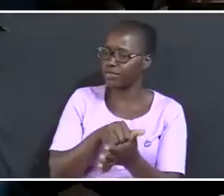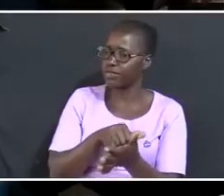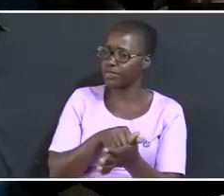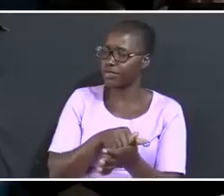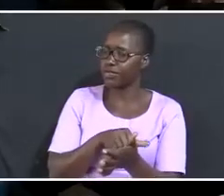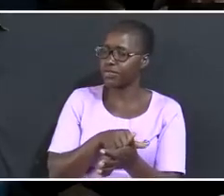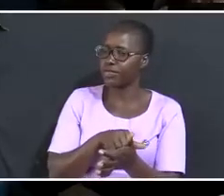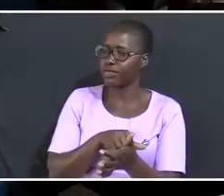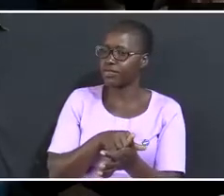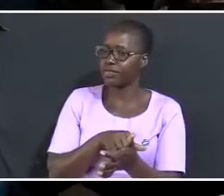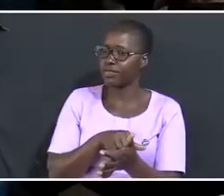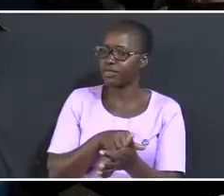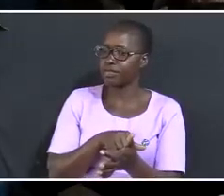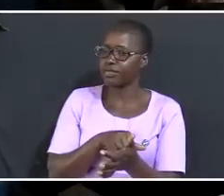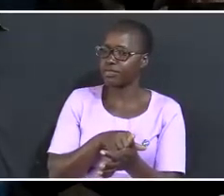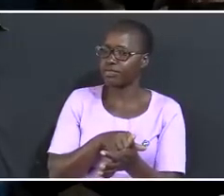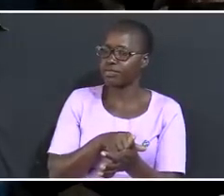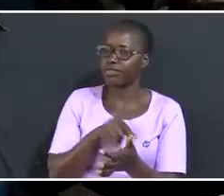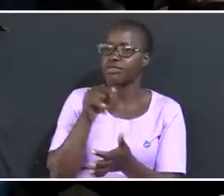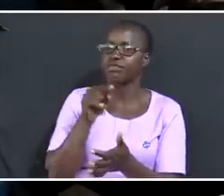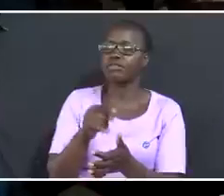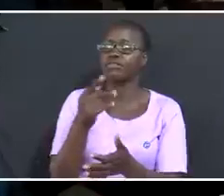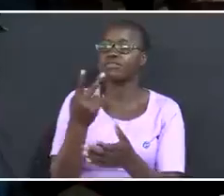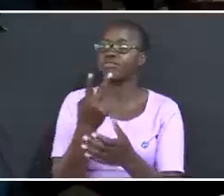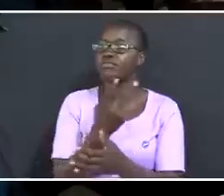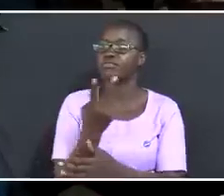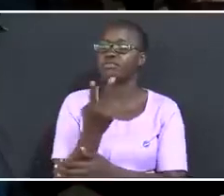emphasizes these two.